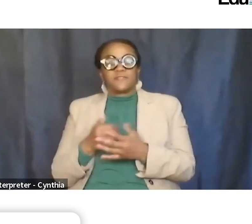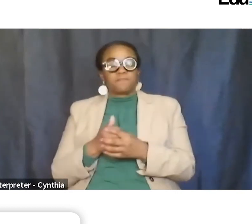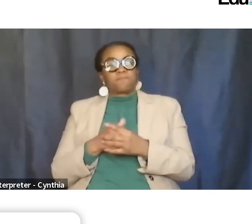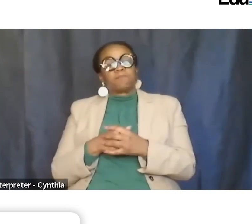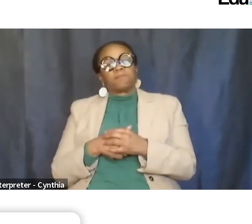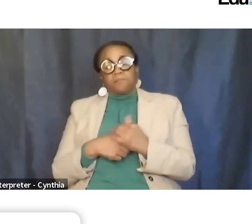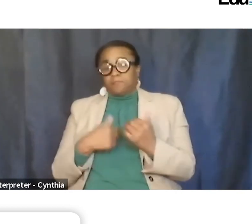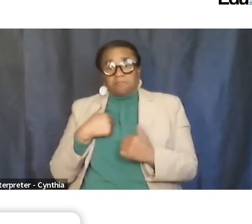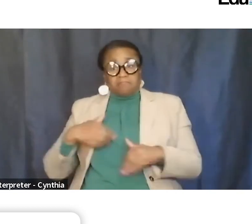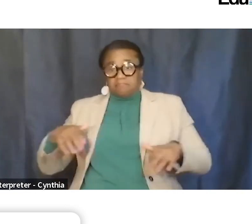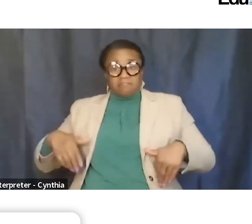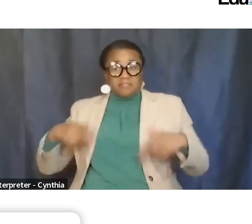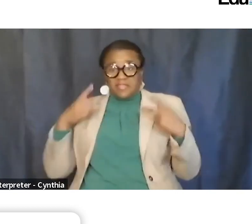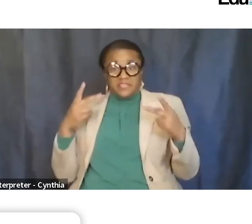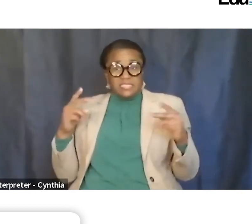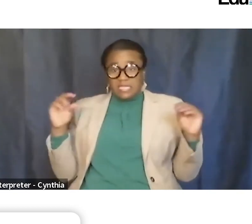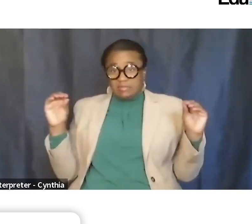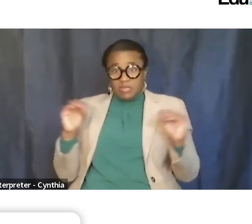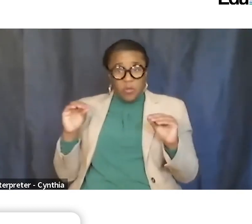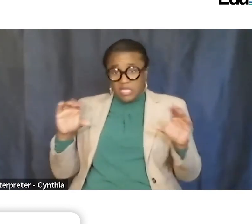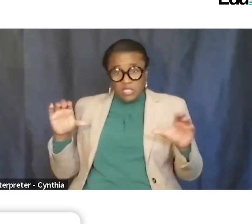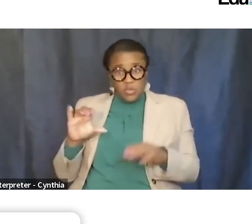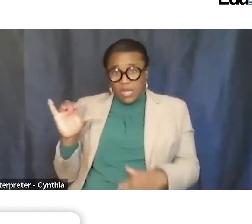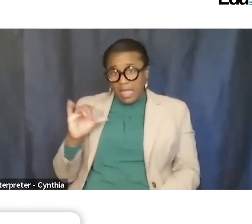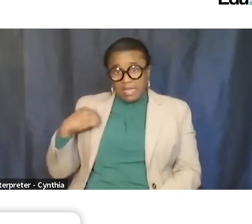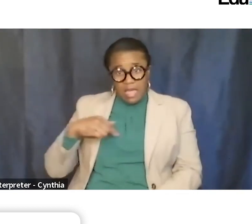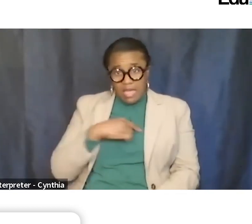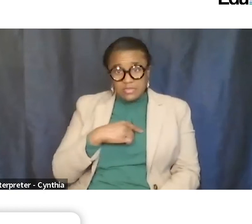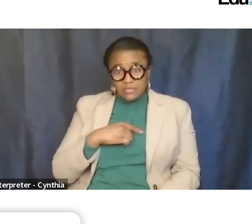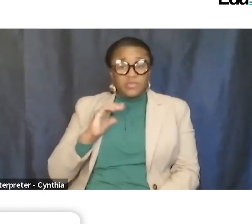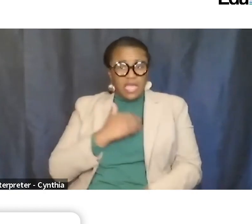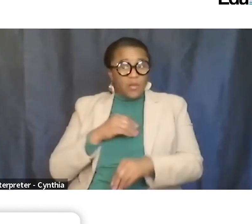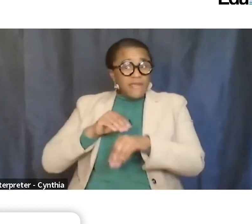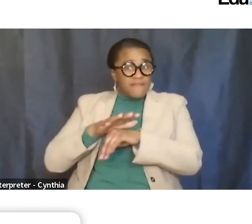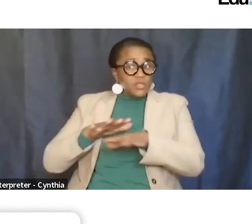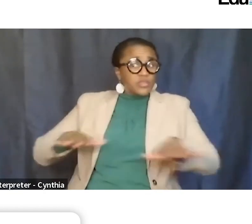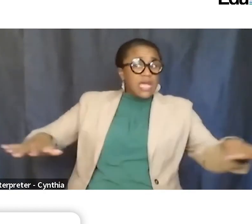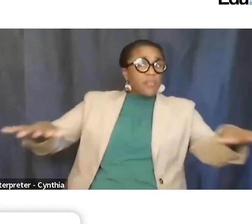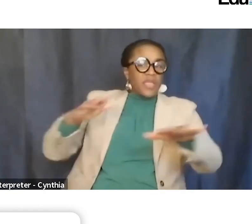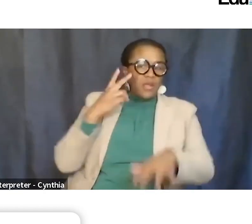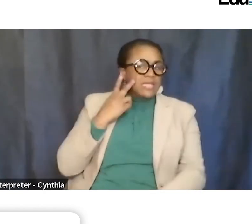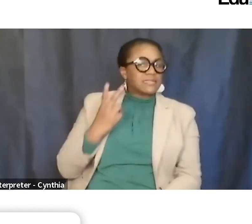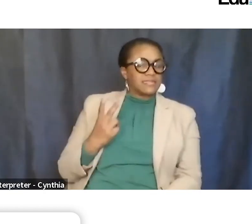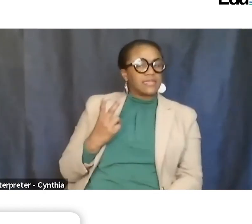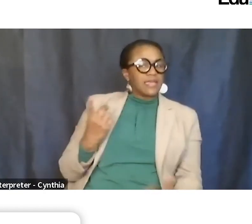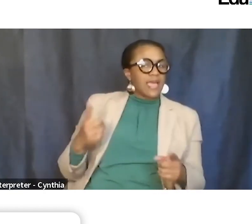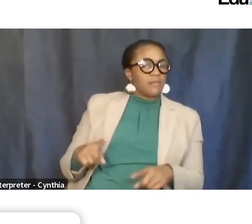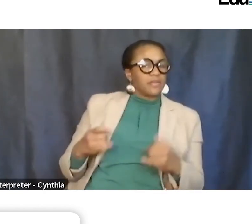I haven't seen anybody do it like us. I do see our influence in the wild. I see that